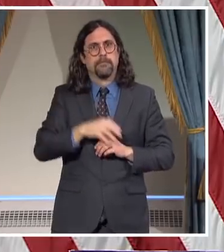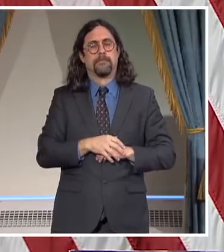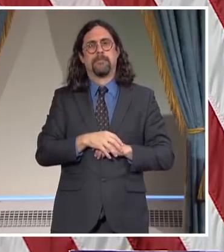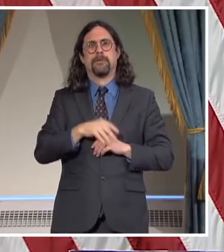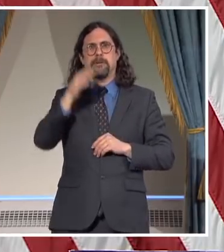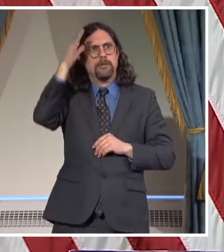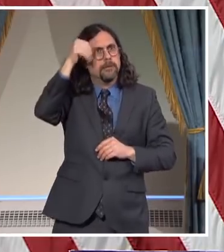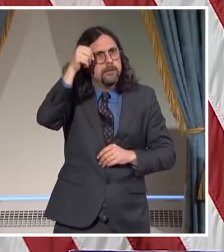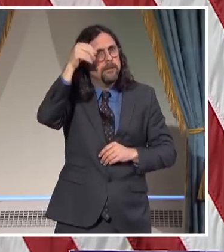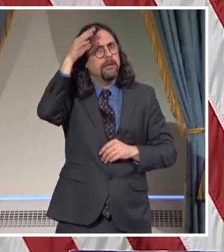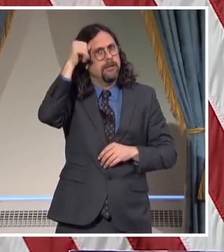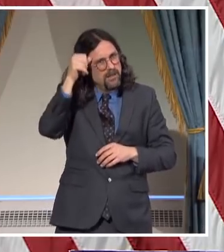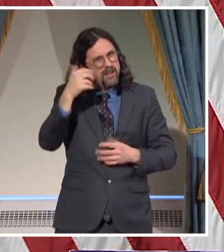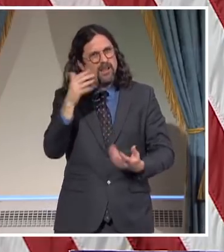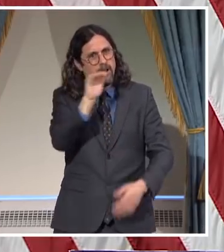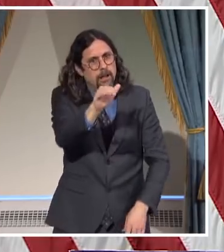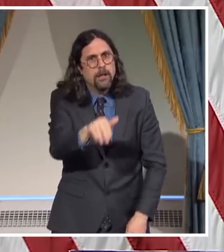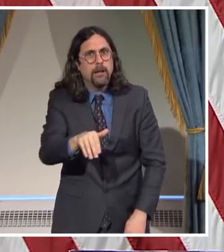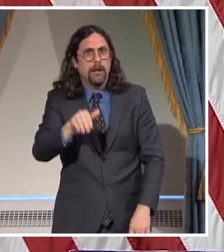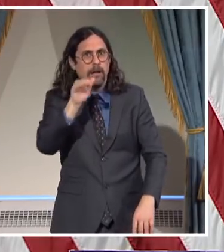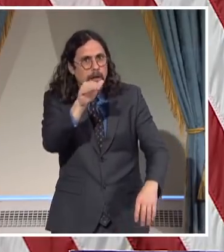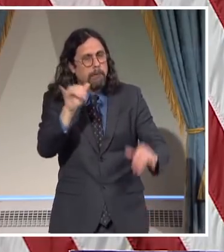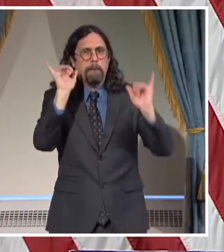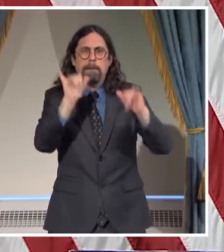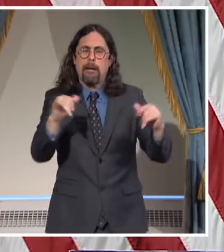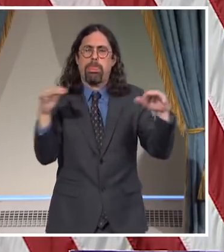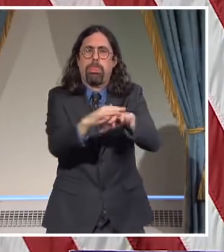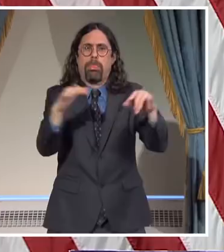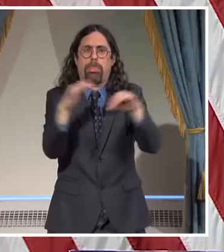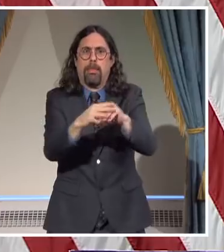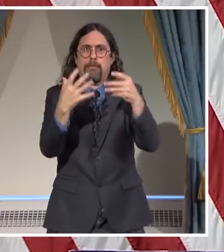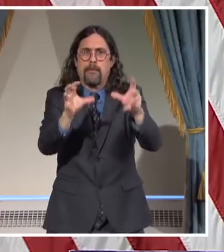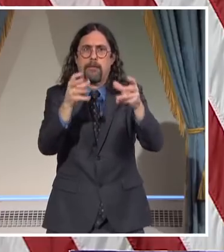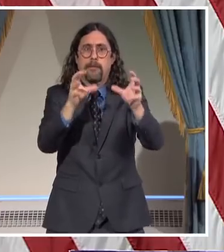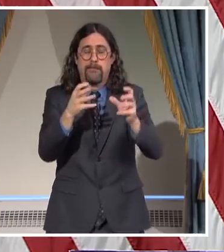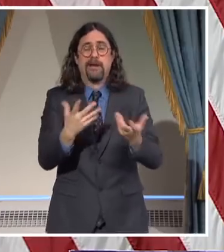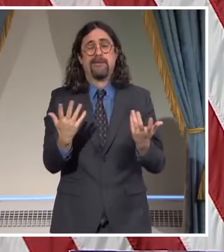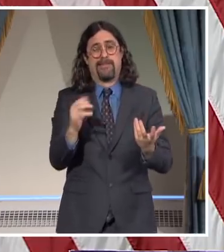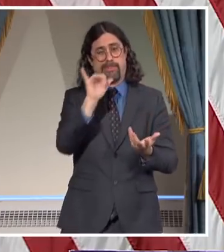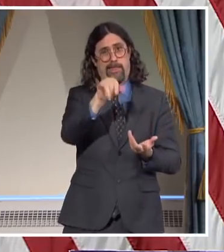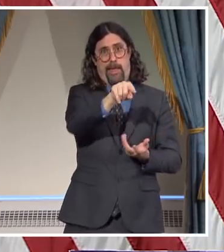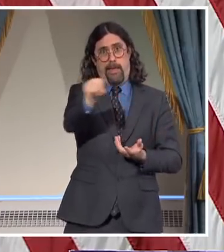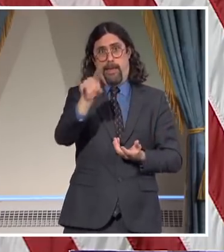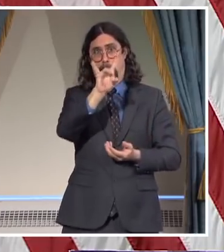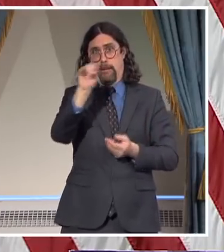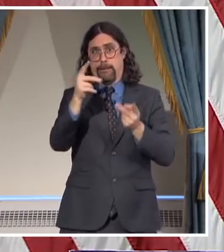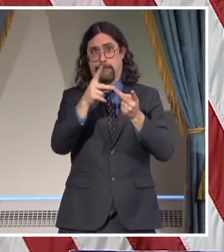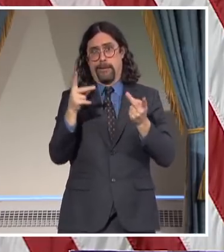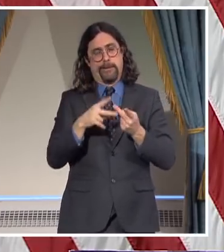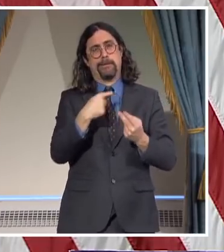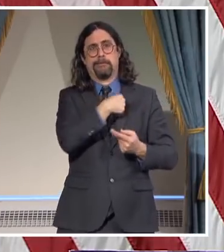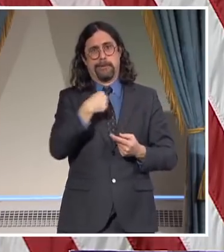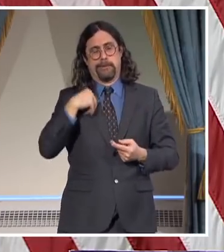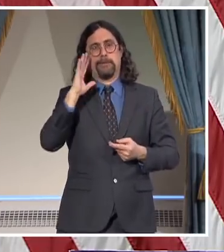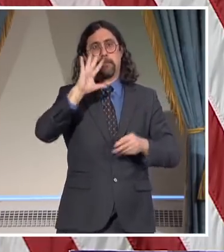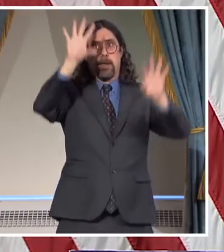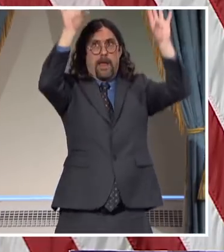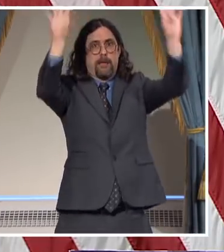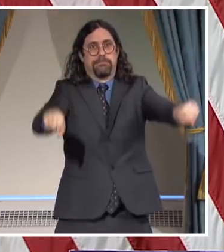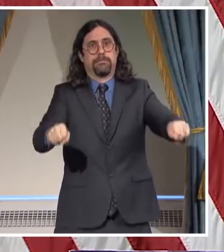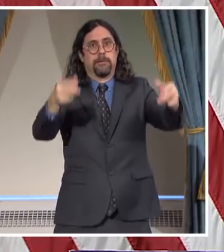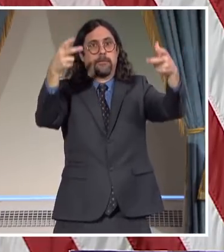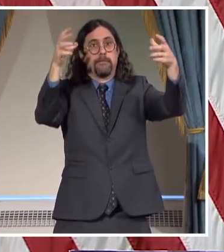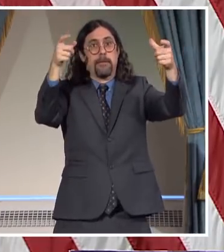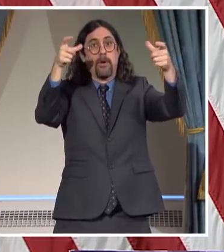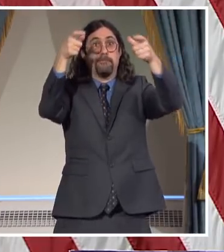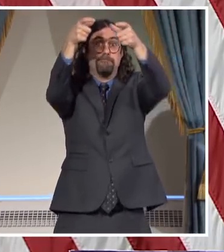impossible, sadly, for people to play basketball there. That's what we have to do right now at those 80 locations. The courts will still be there for folks who want to